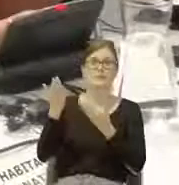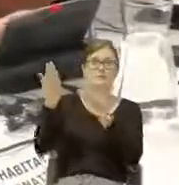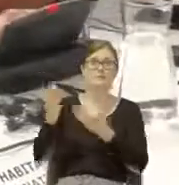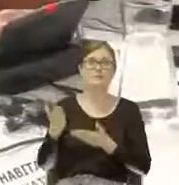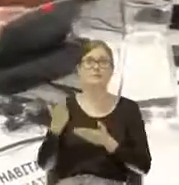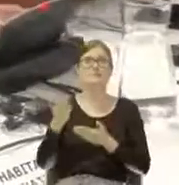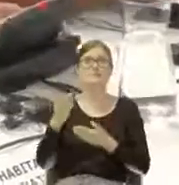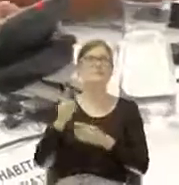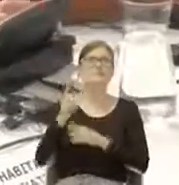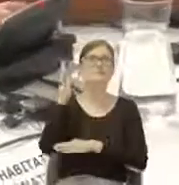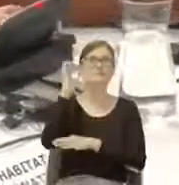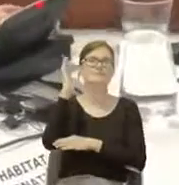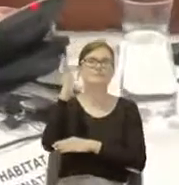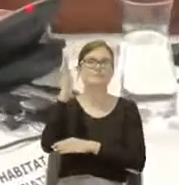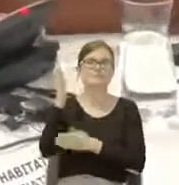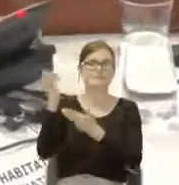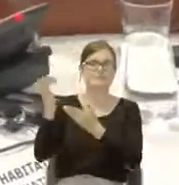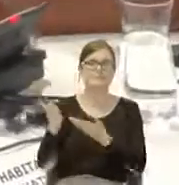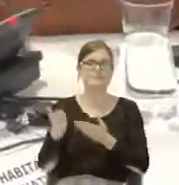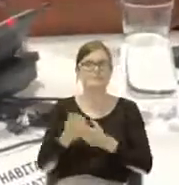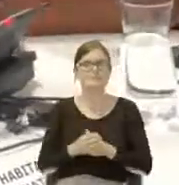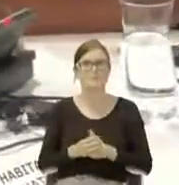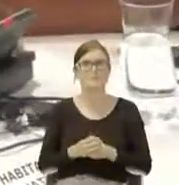Coalition has played a very important role